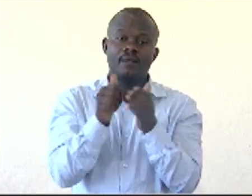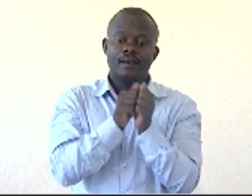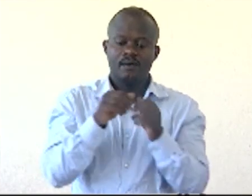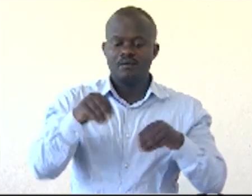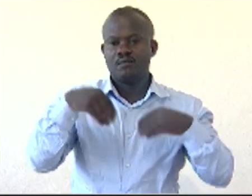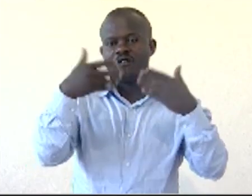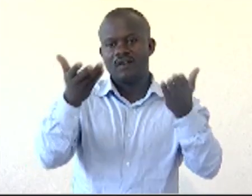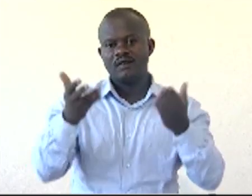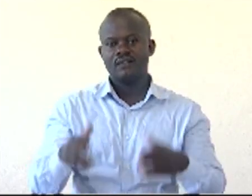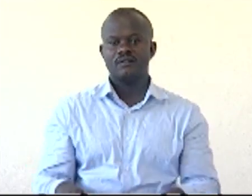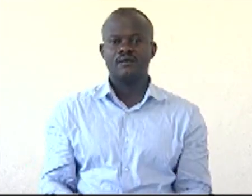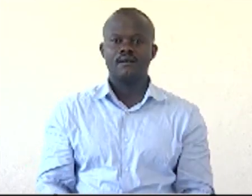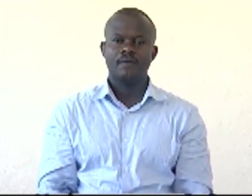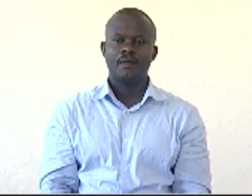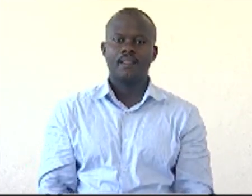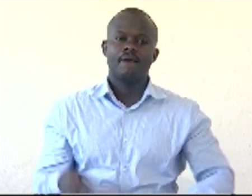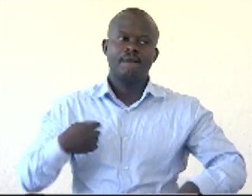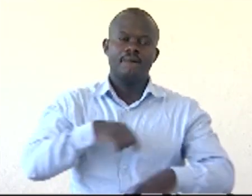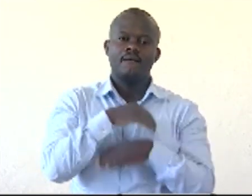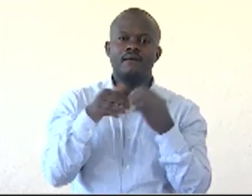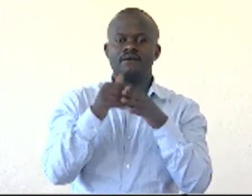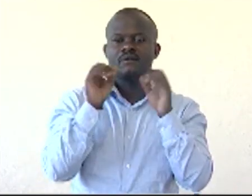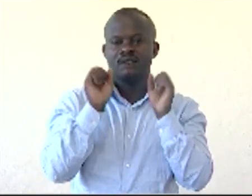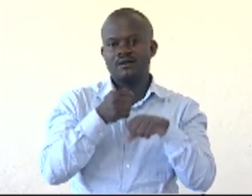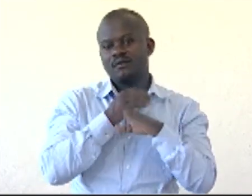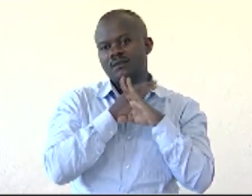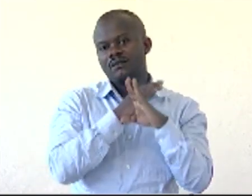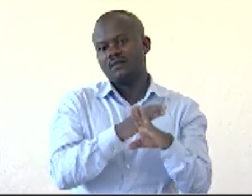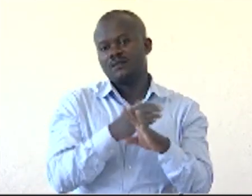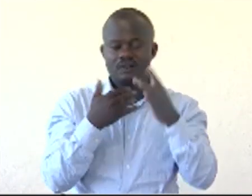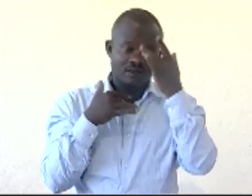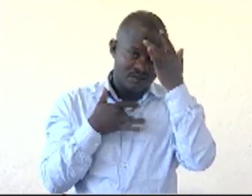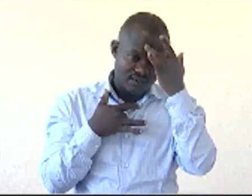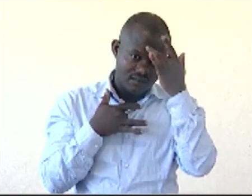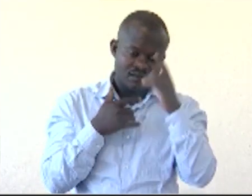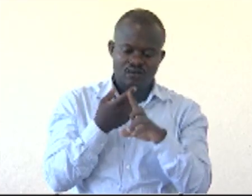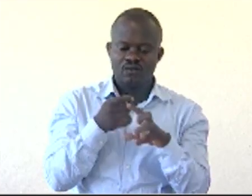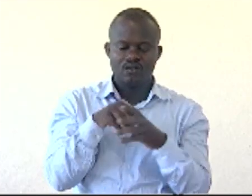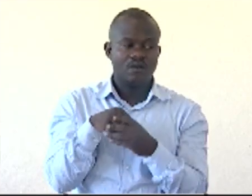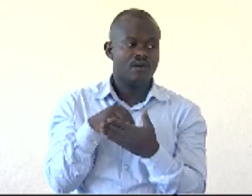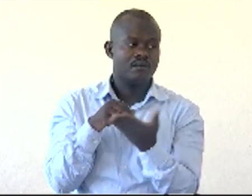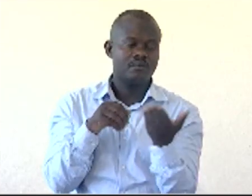provided, we can prevent this disease from